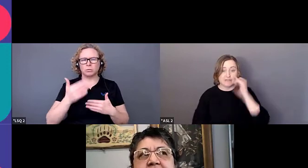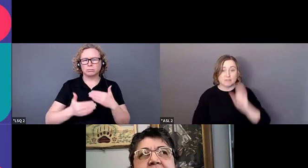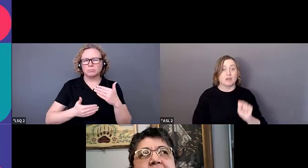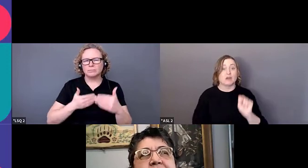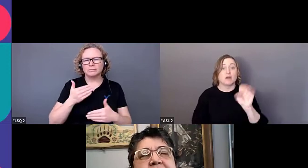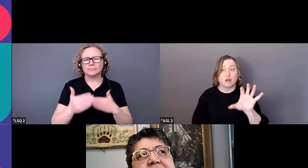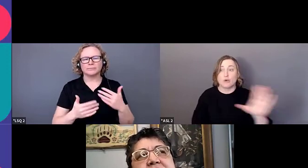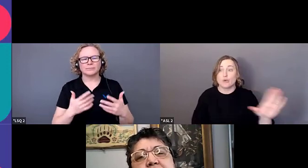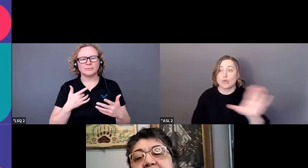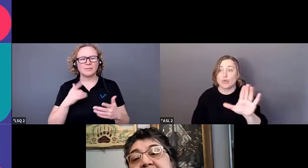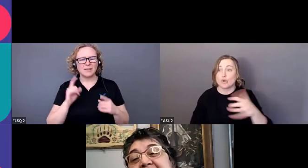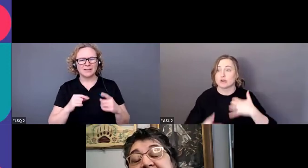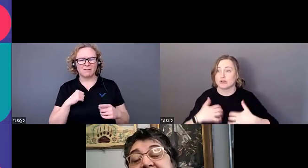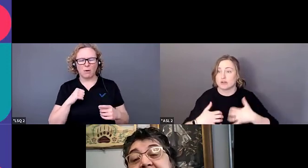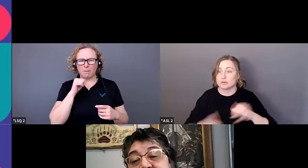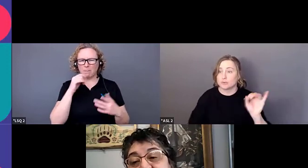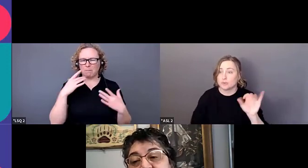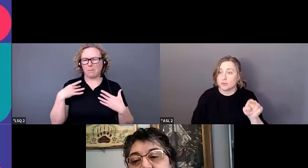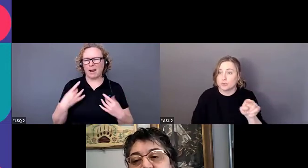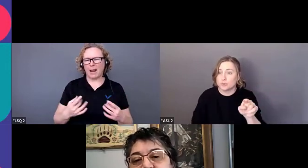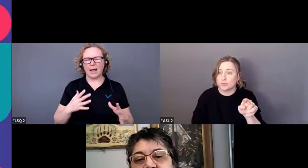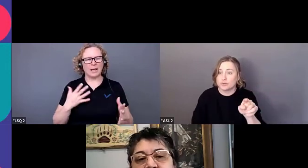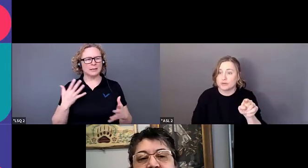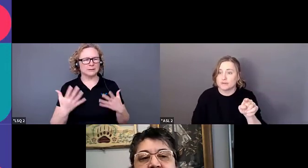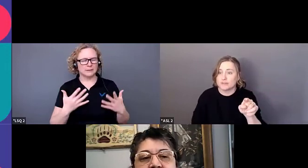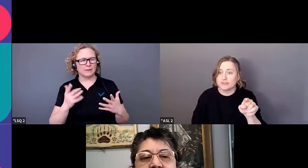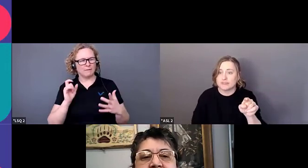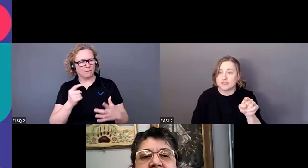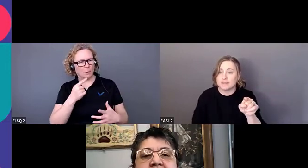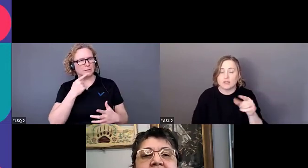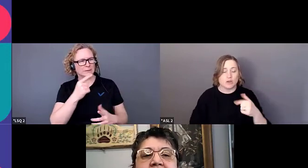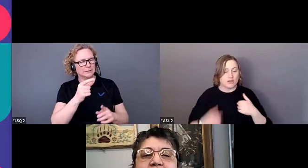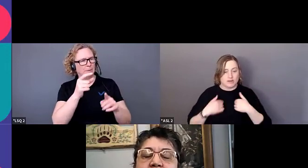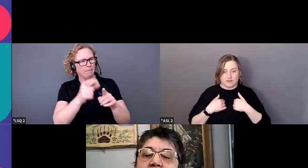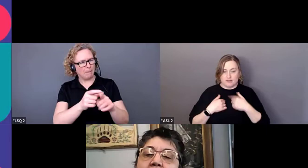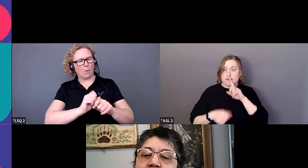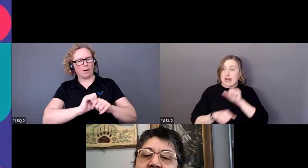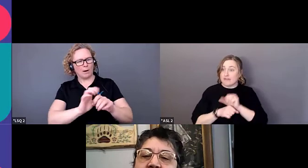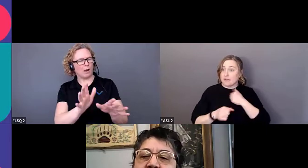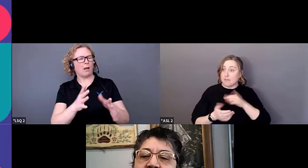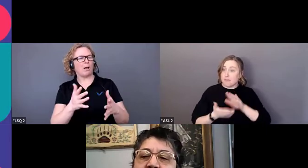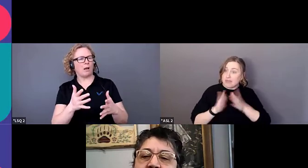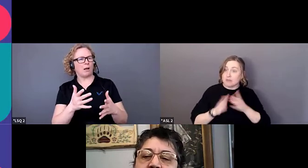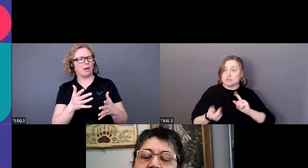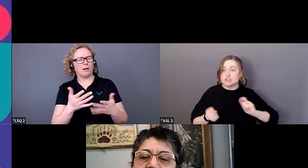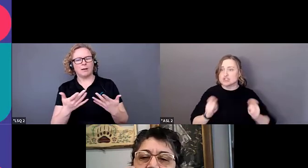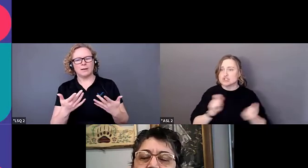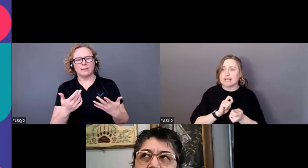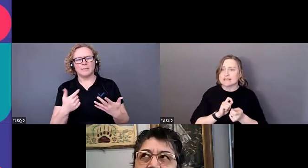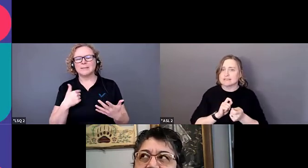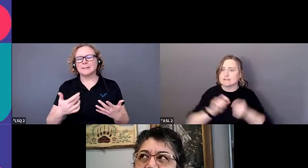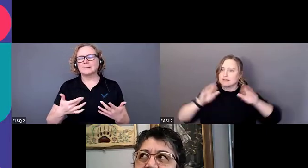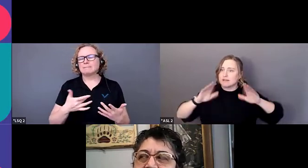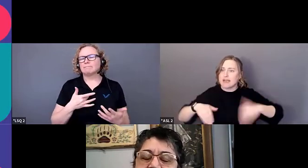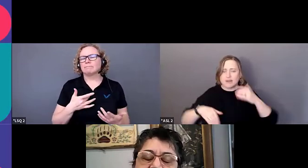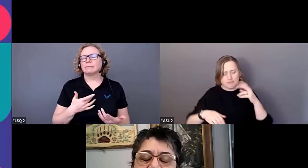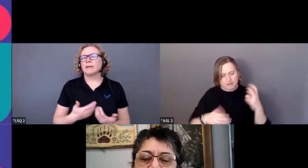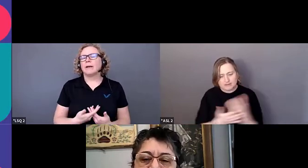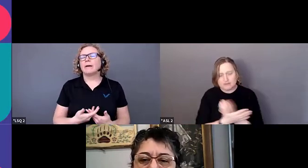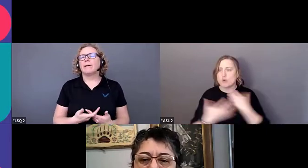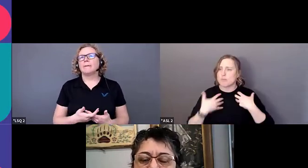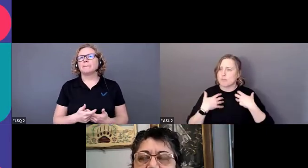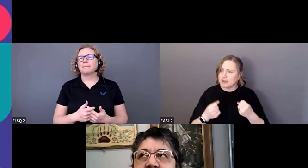forefront. Because I don't think any of us can be change makers if we're not brave and using the words in